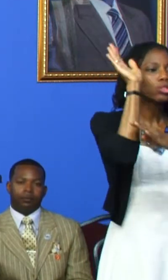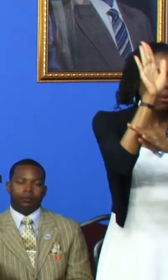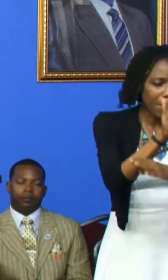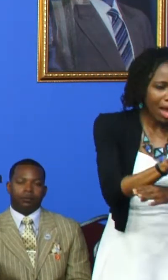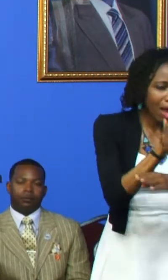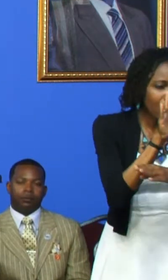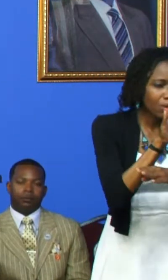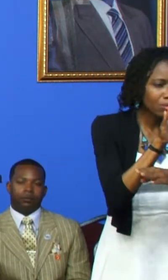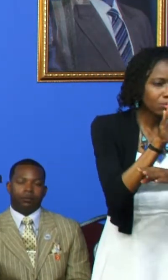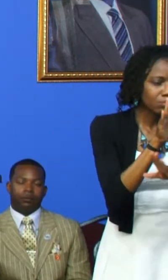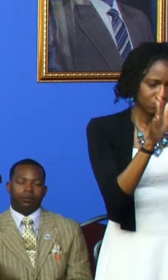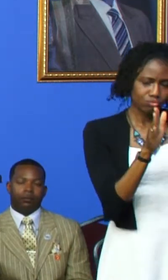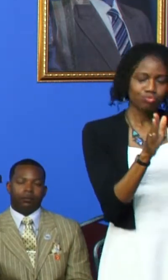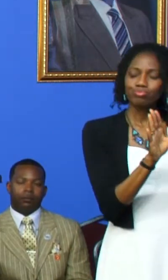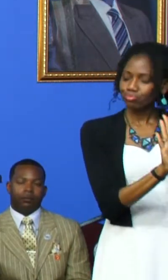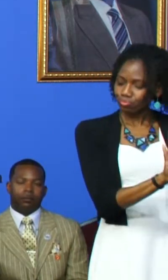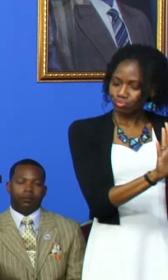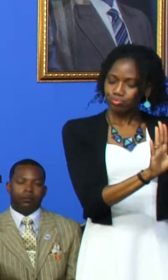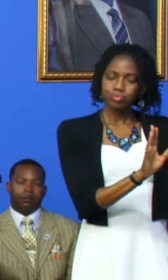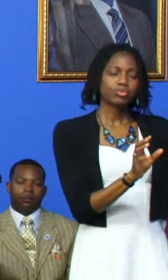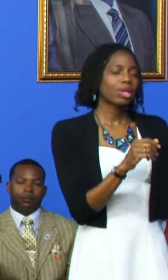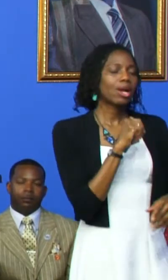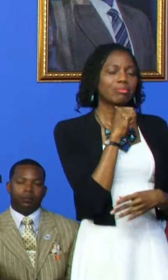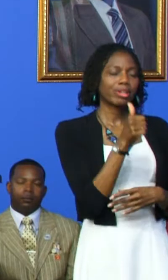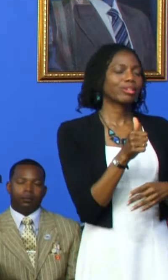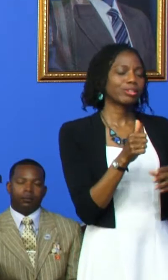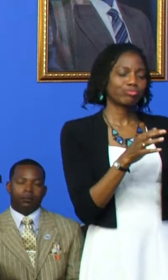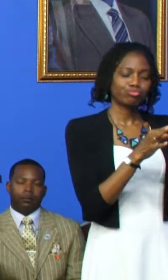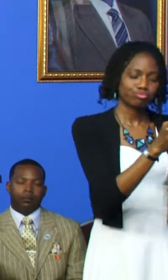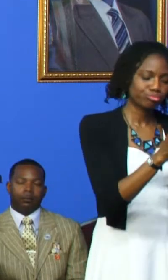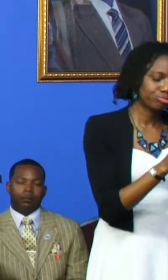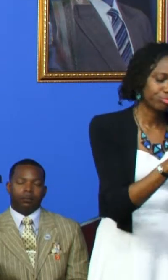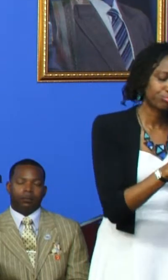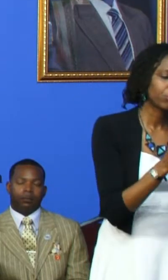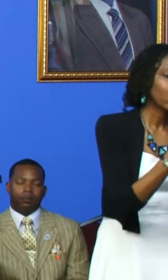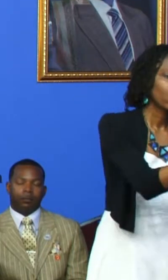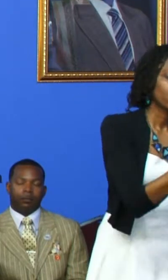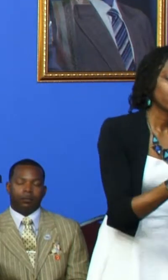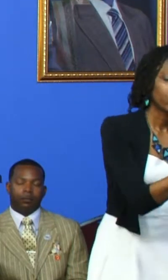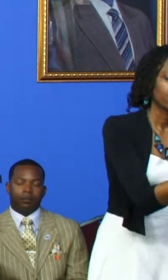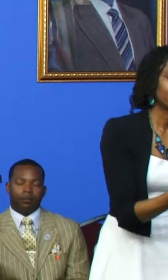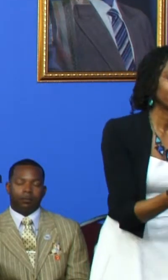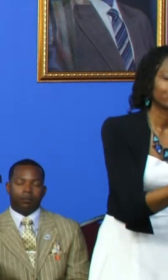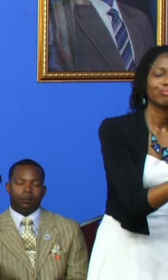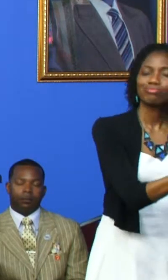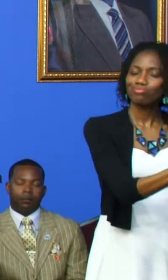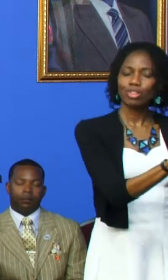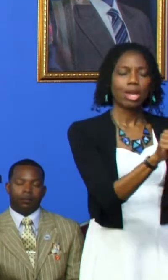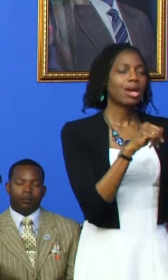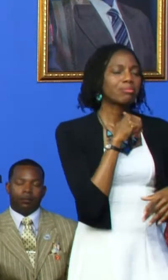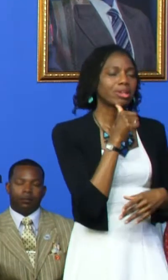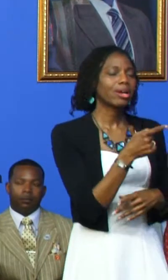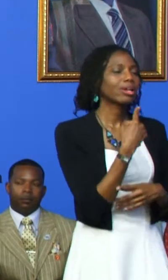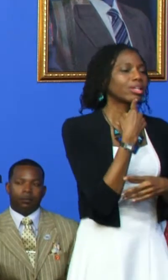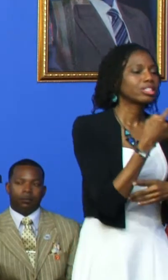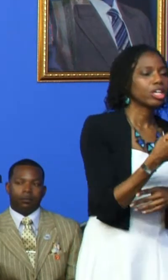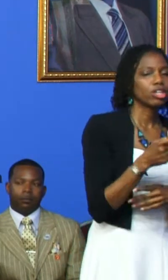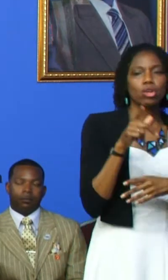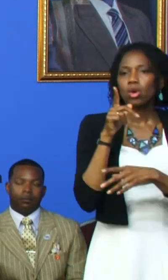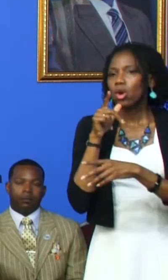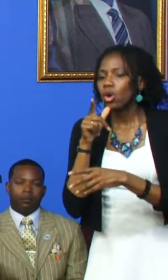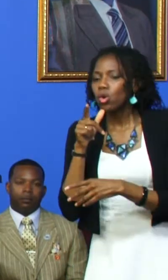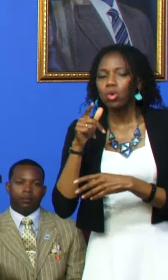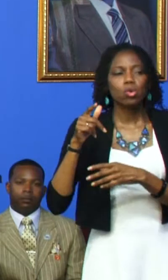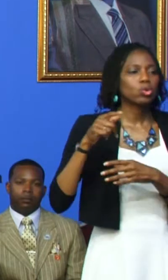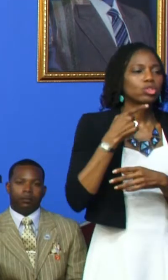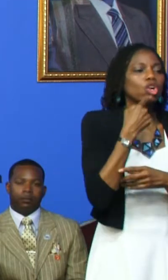I tell you what, I'm not even going to go through no back and forth, he say, she say. I'm not going to call the witnesses to the